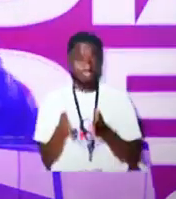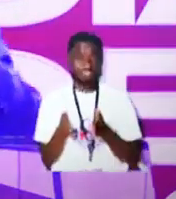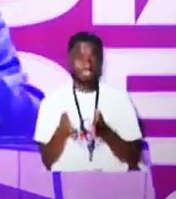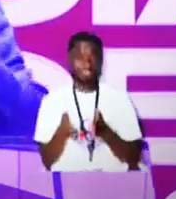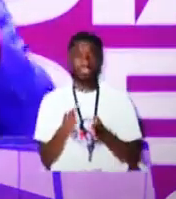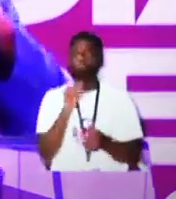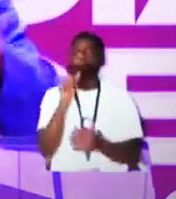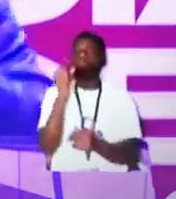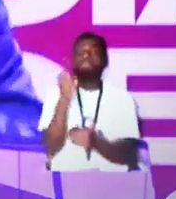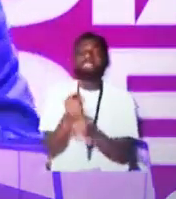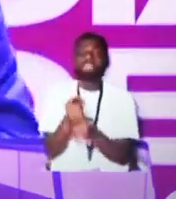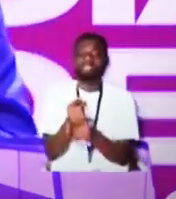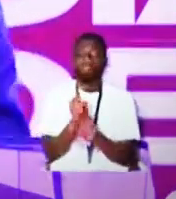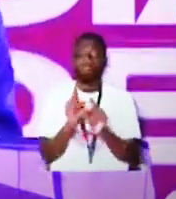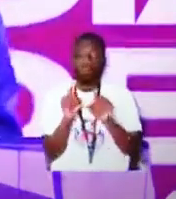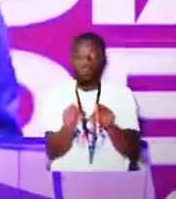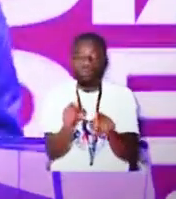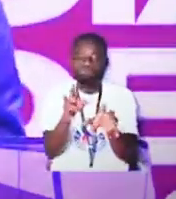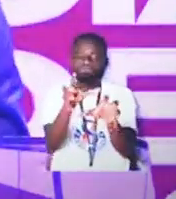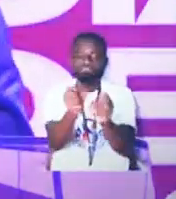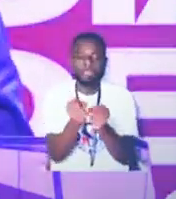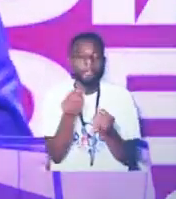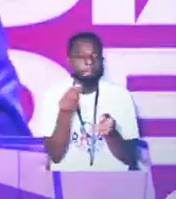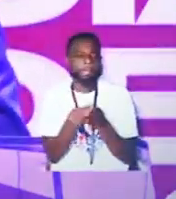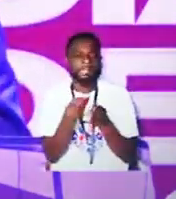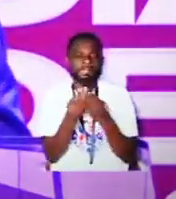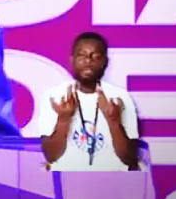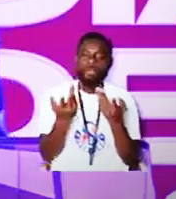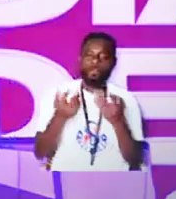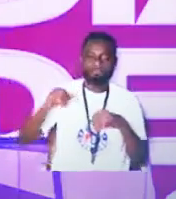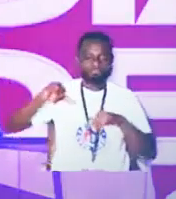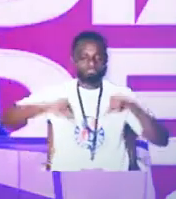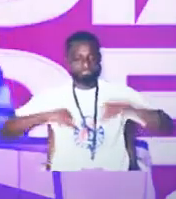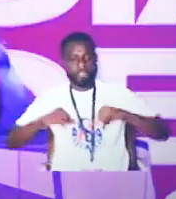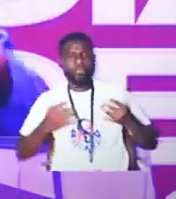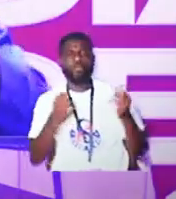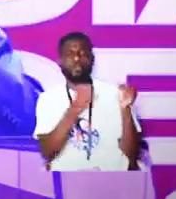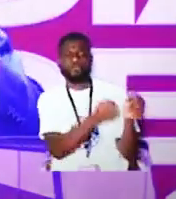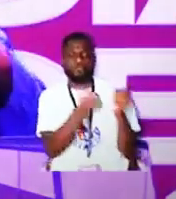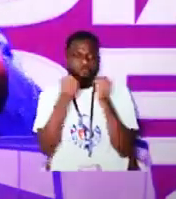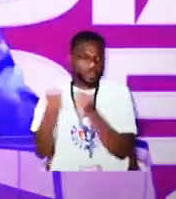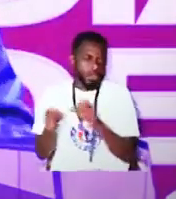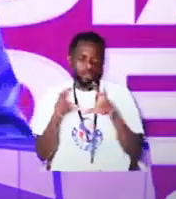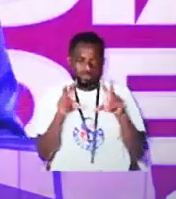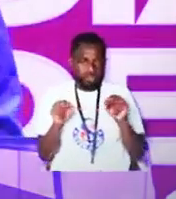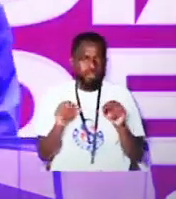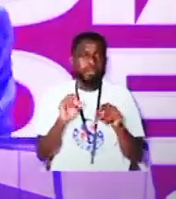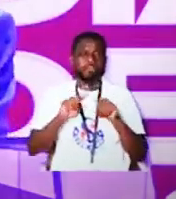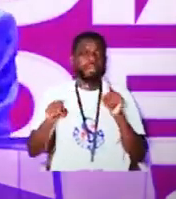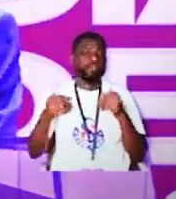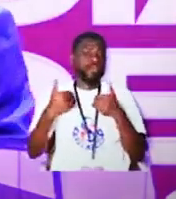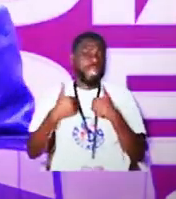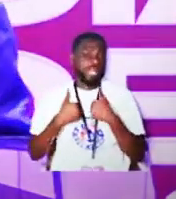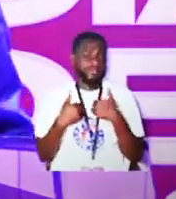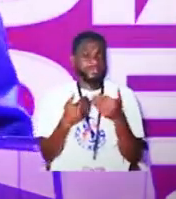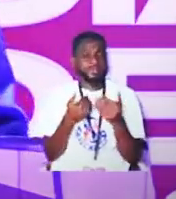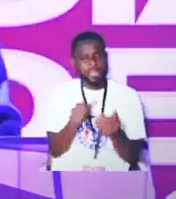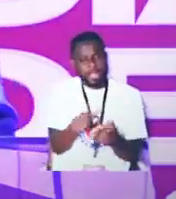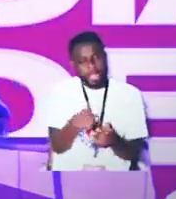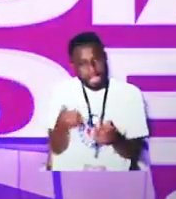it is not just going in for money or fame or power. There is also the aspect